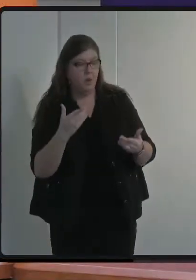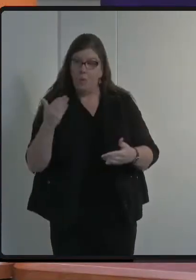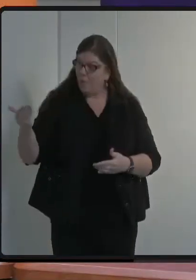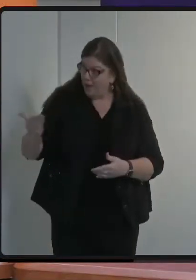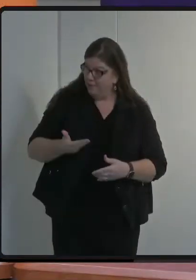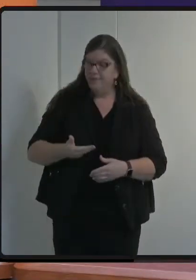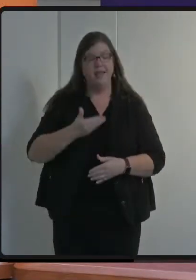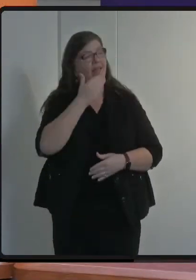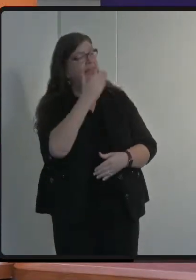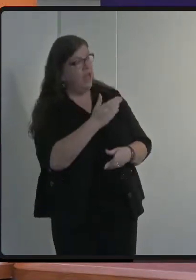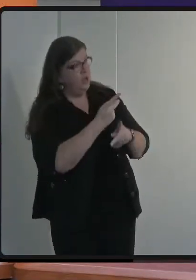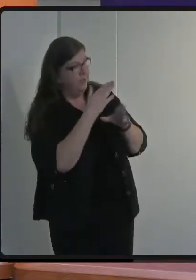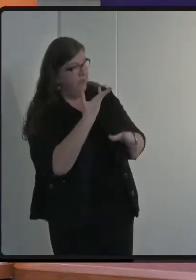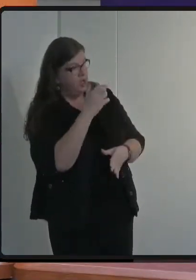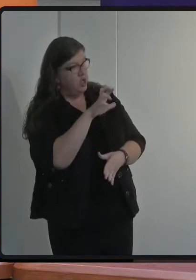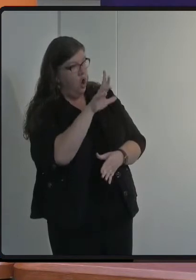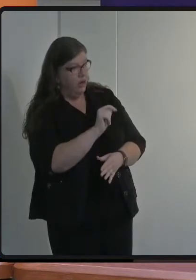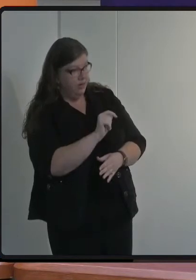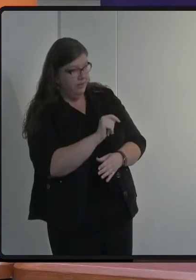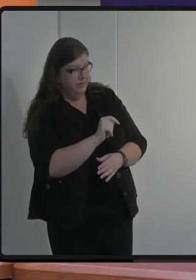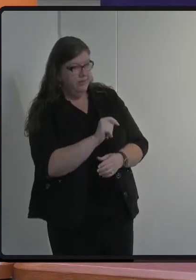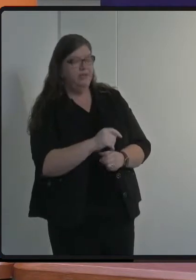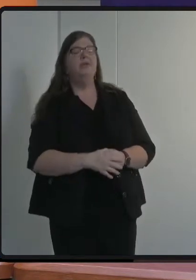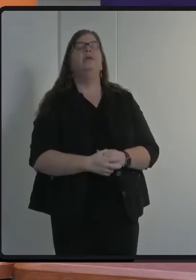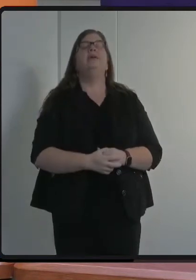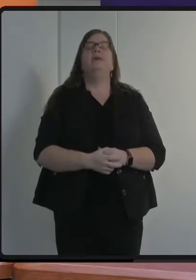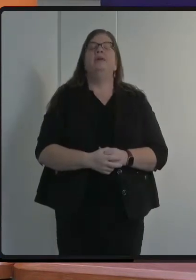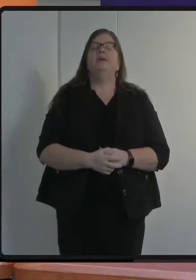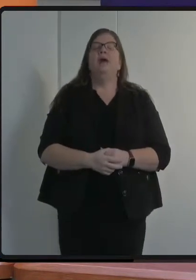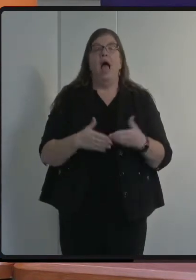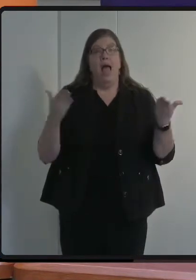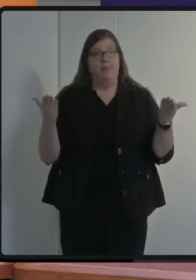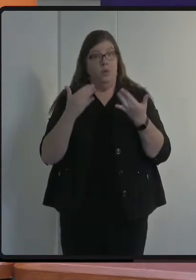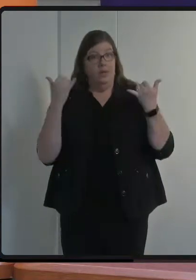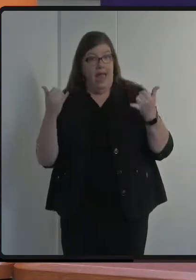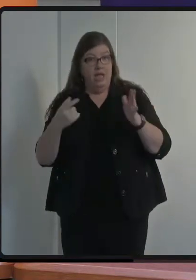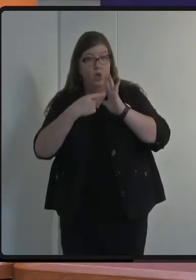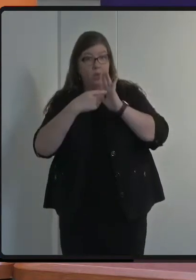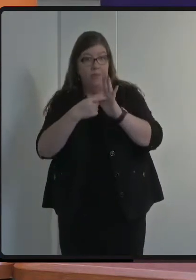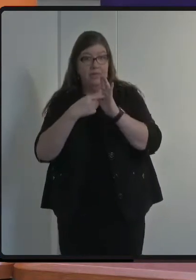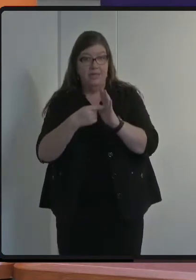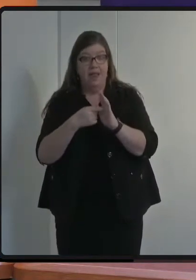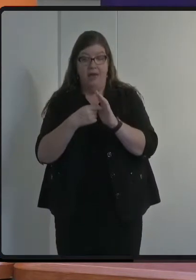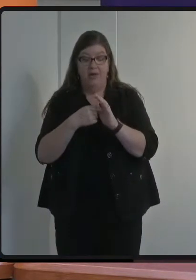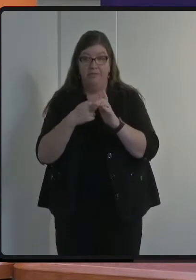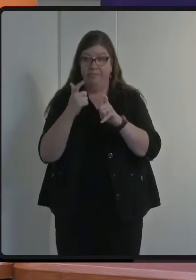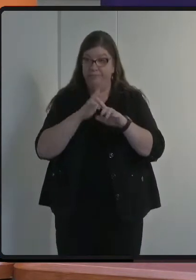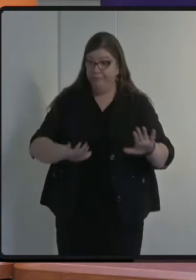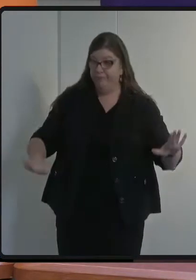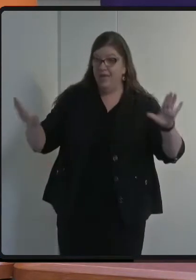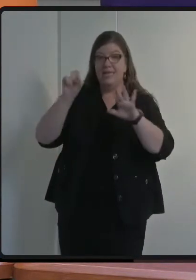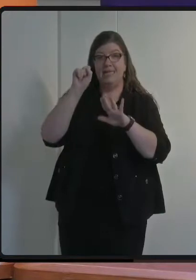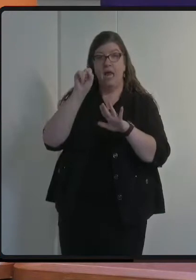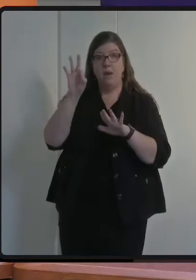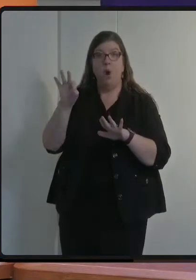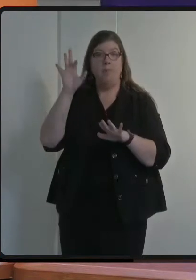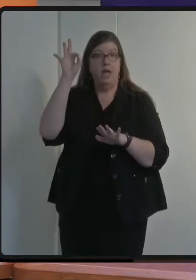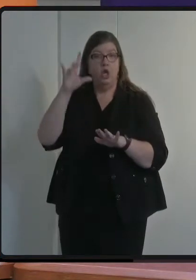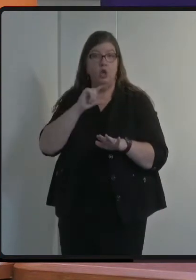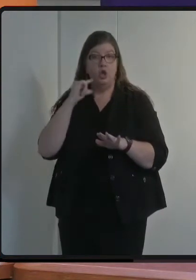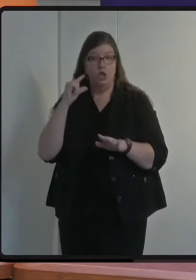Thank you, Supervisor Hart. I'm also with you today as a representative of the Greater Santa Barbara Clergy